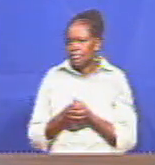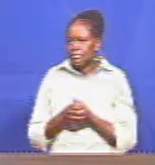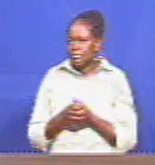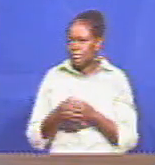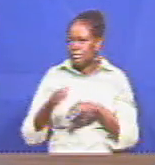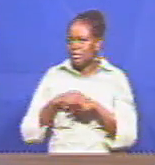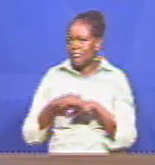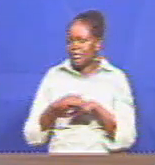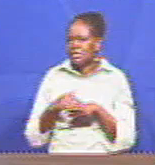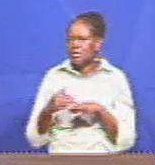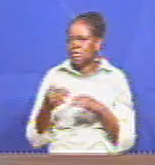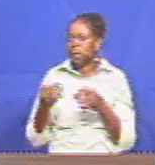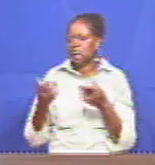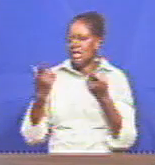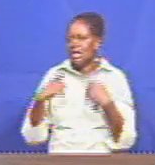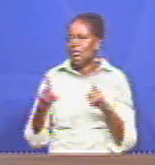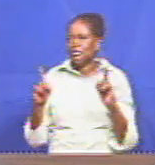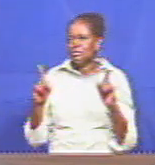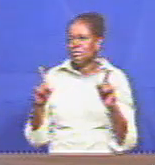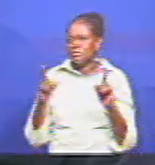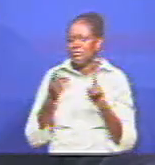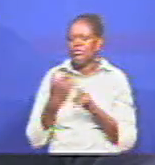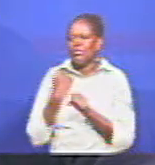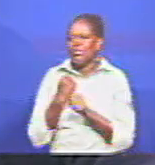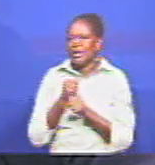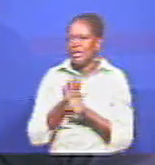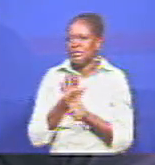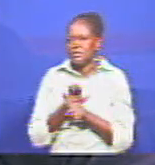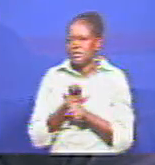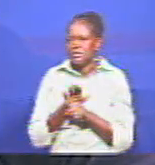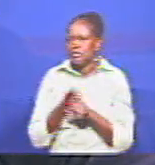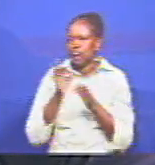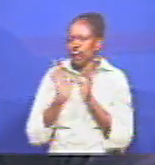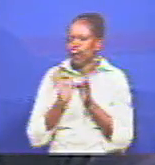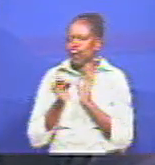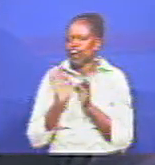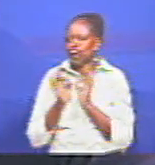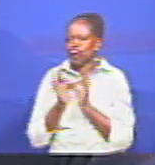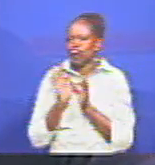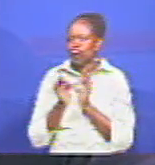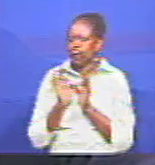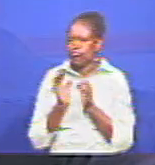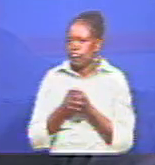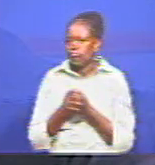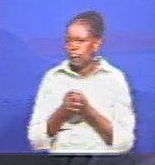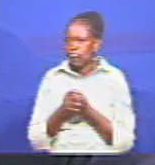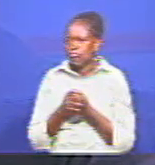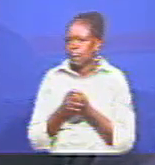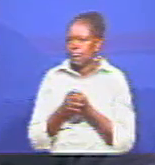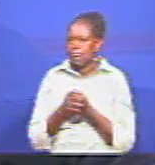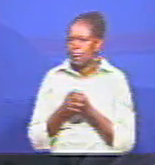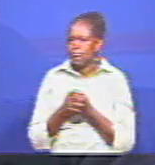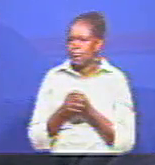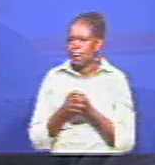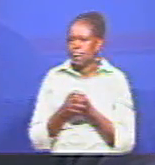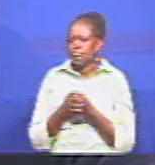African dialects. Yes. We did a lot of work yes. in translations. Uh-huh. Actually, we are very